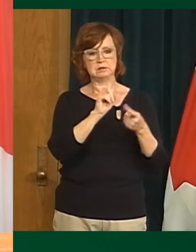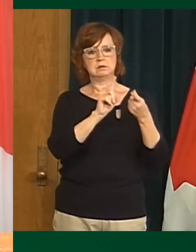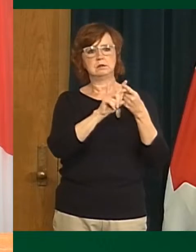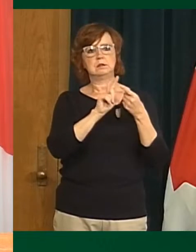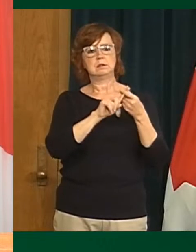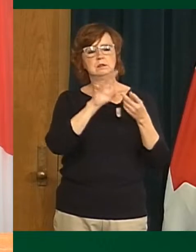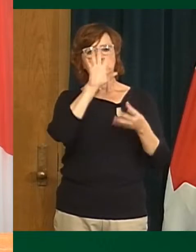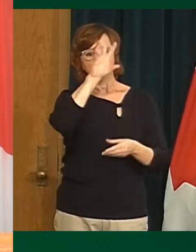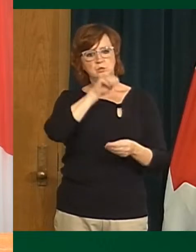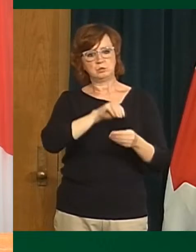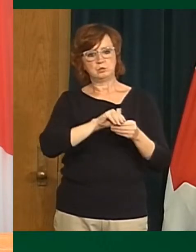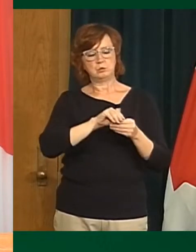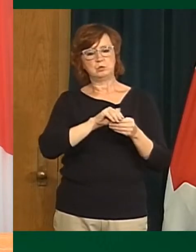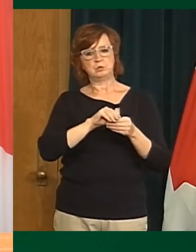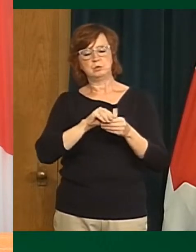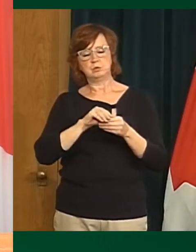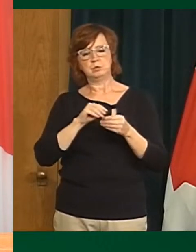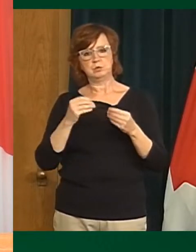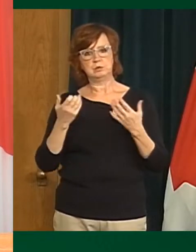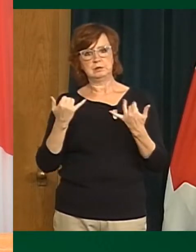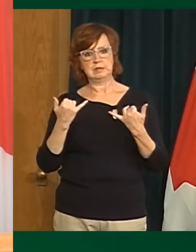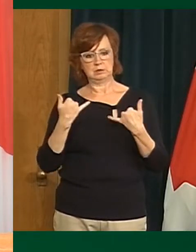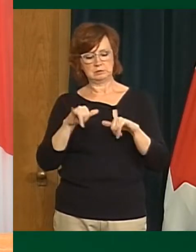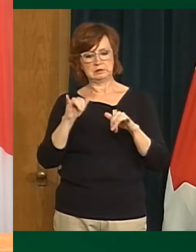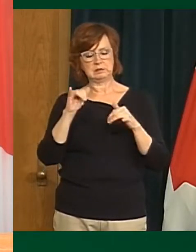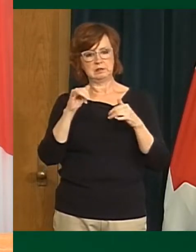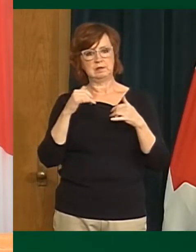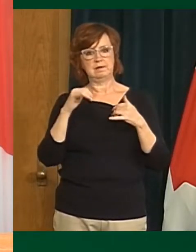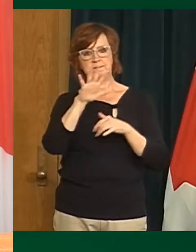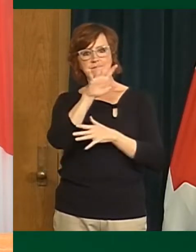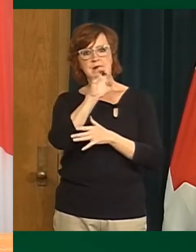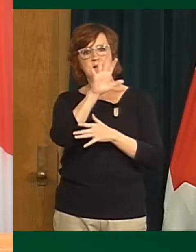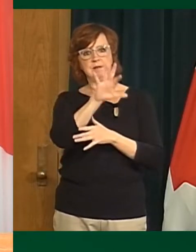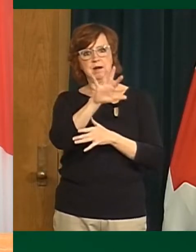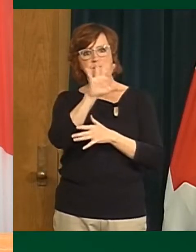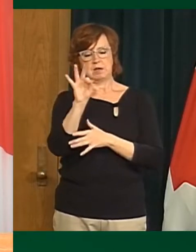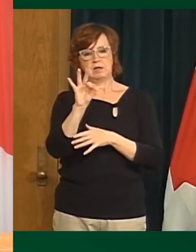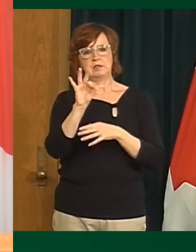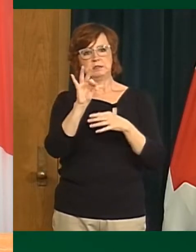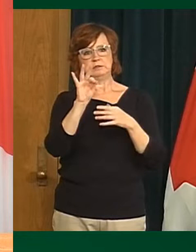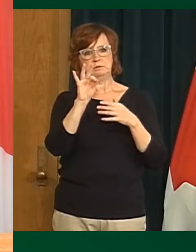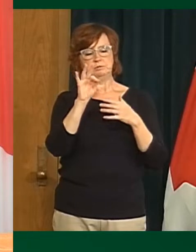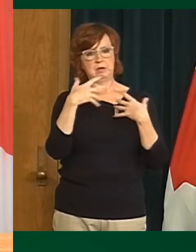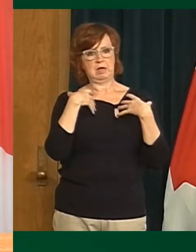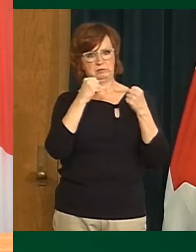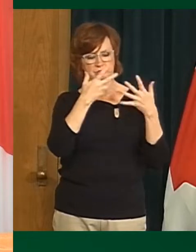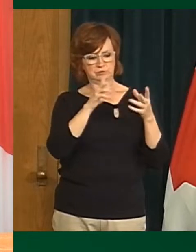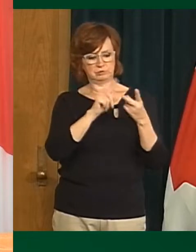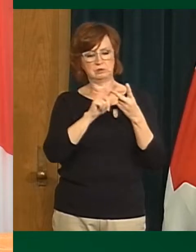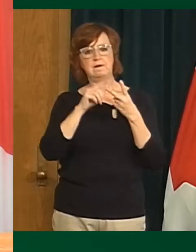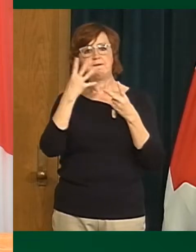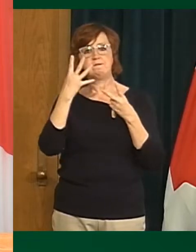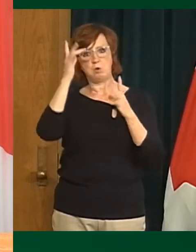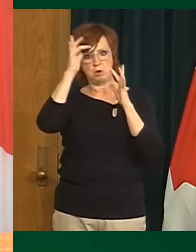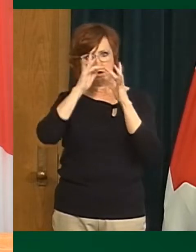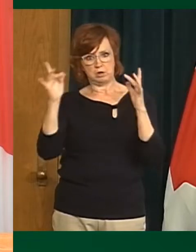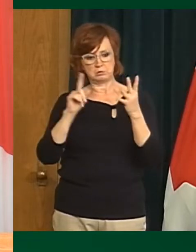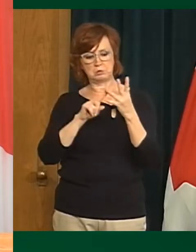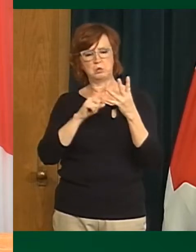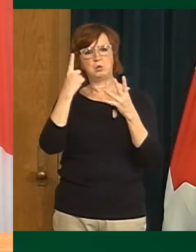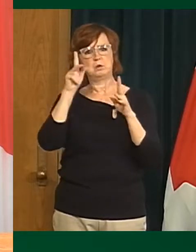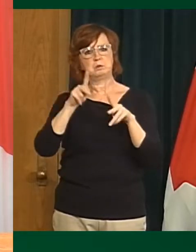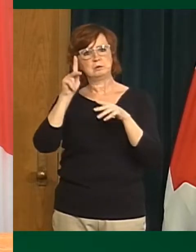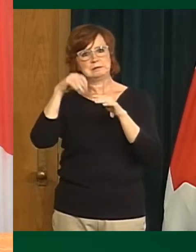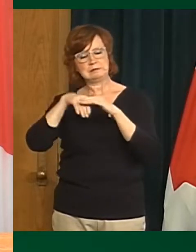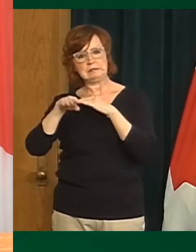the total provincial recoveries to 559. And there are currently 4 people in hospital. 1 person is receiving inpatient care